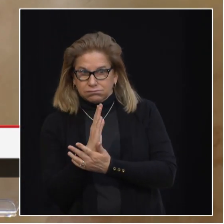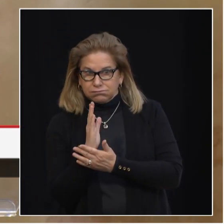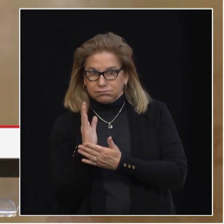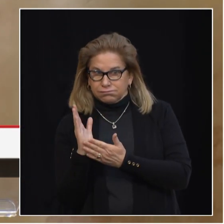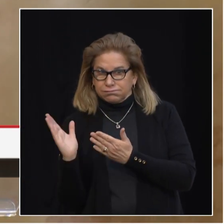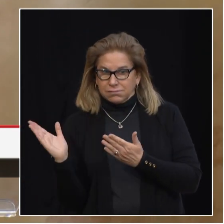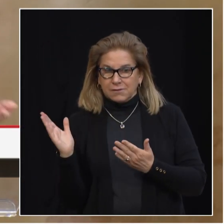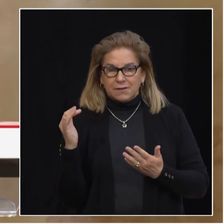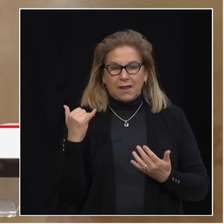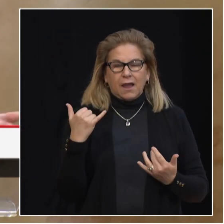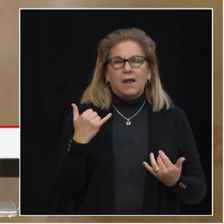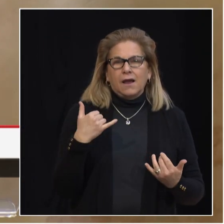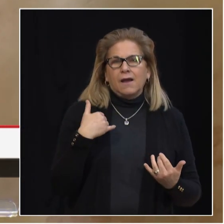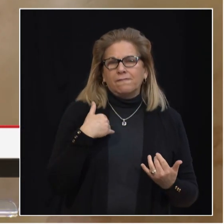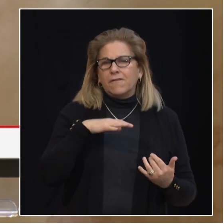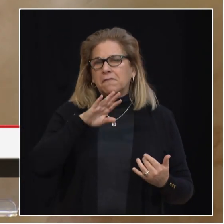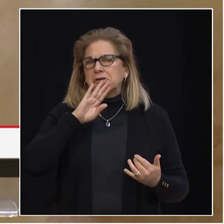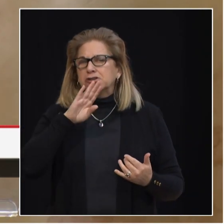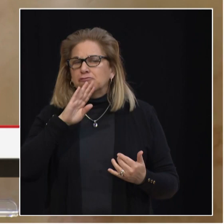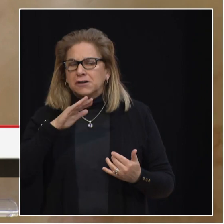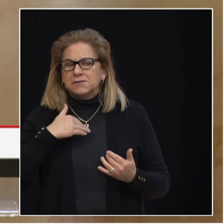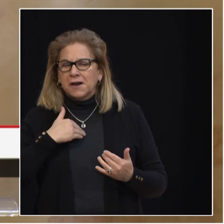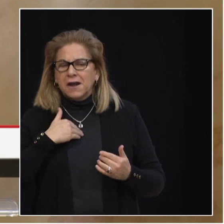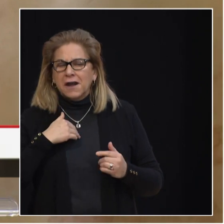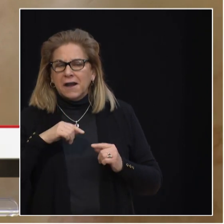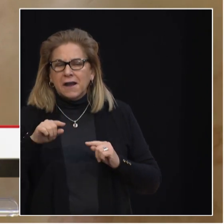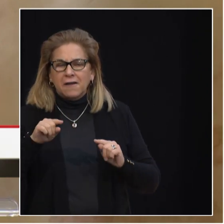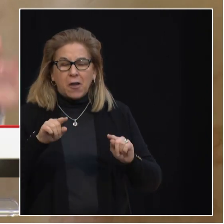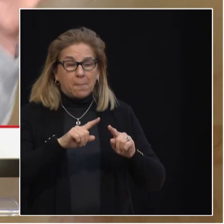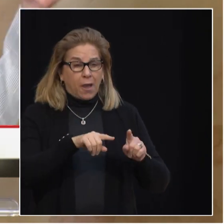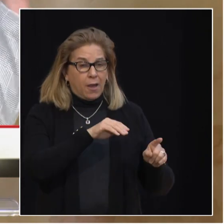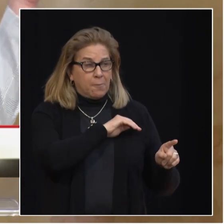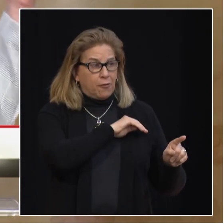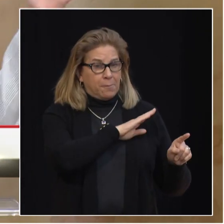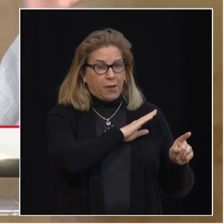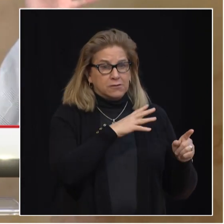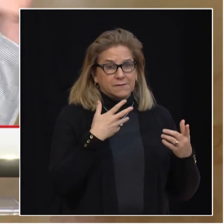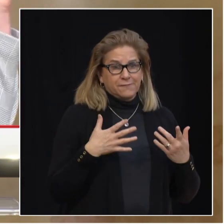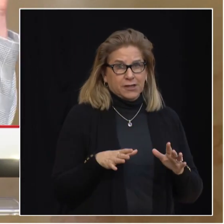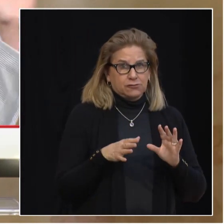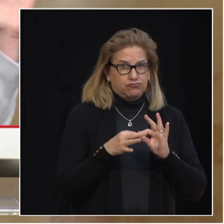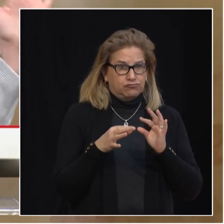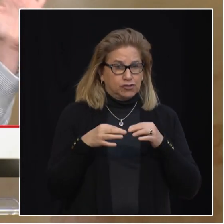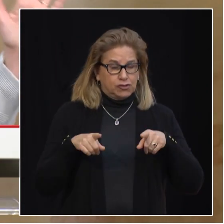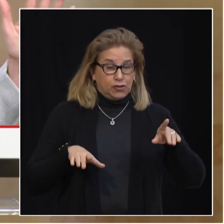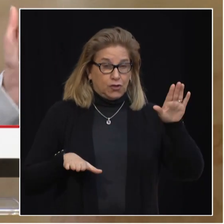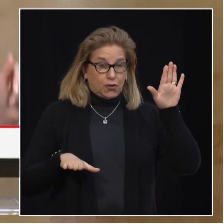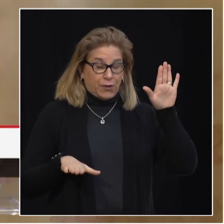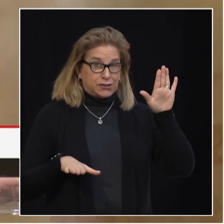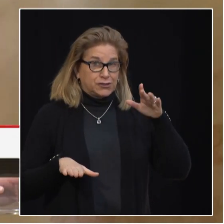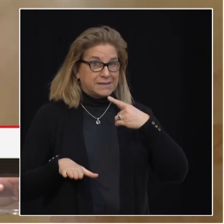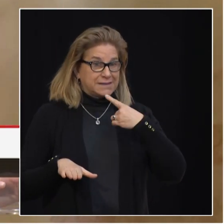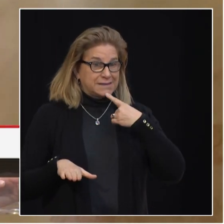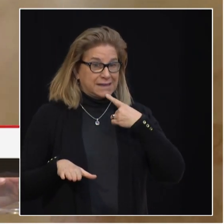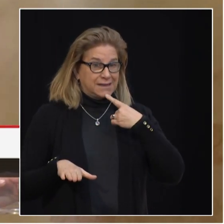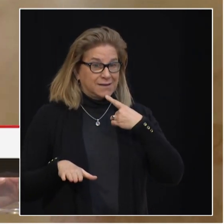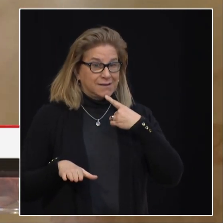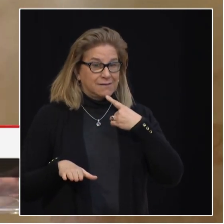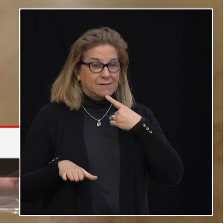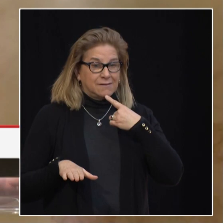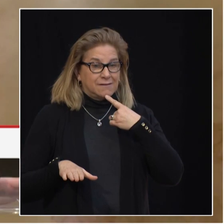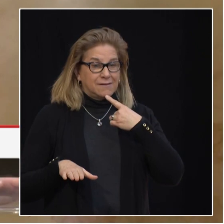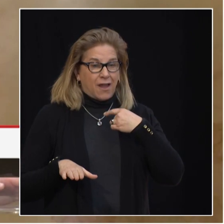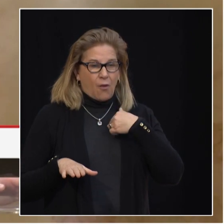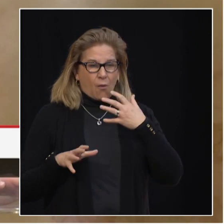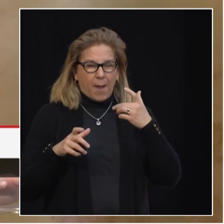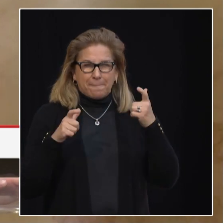Mayor Bowser has talked about in her inaugural address, we like to set big goals, big, bold goals. And one of the goals in